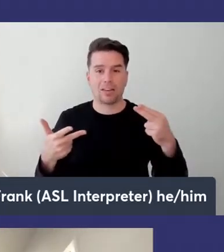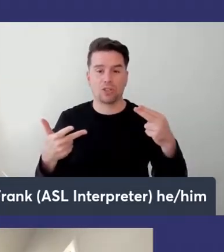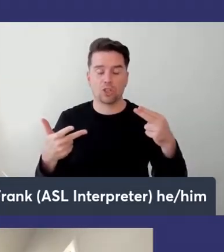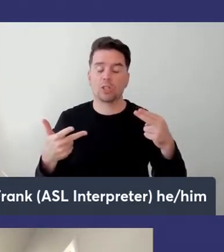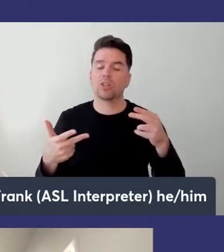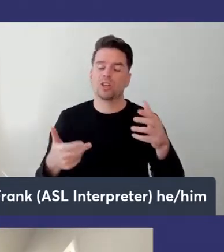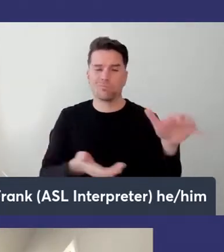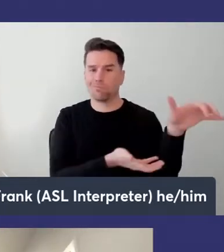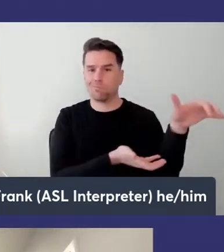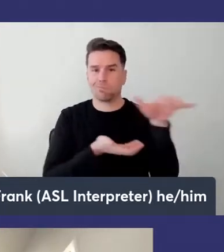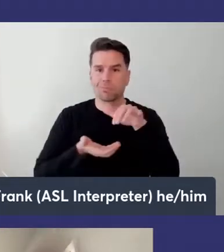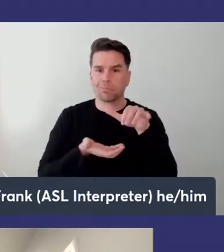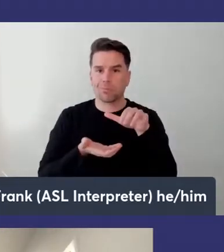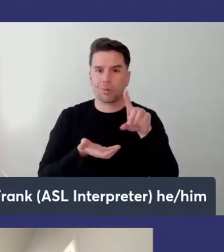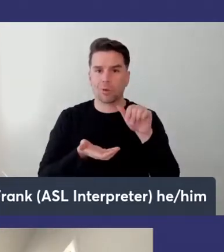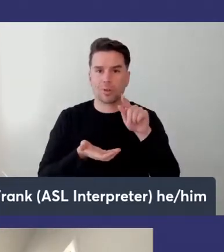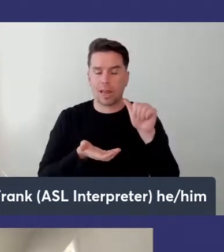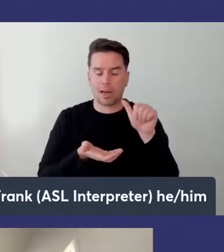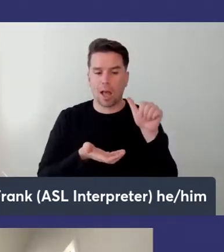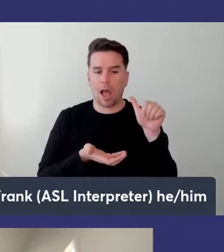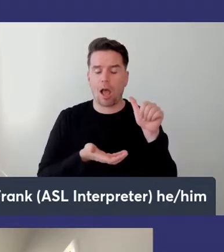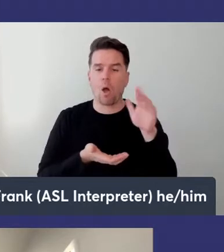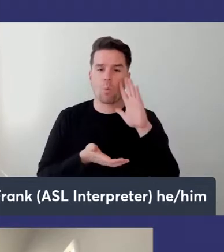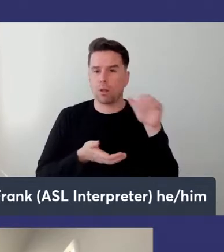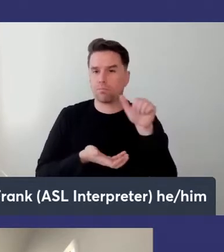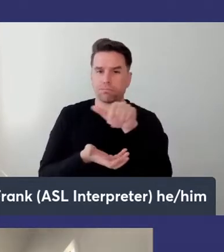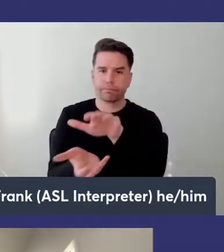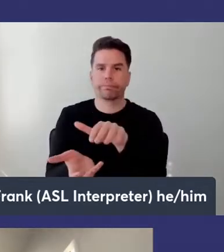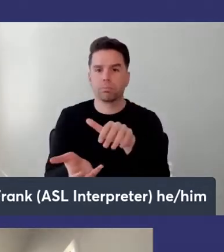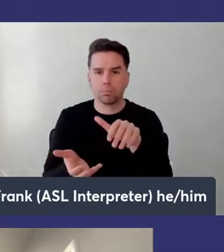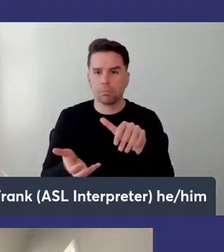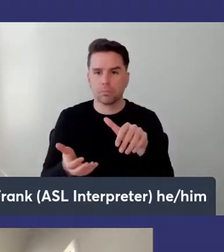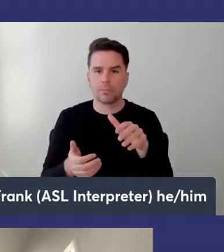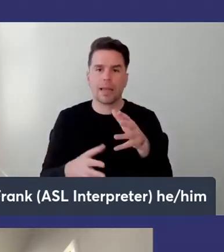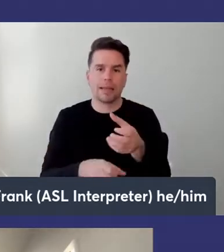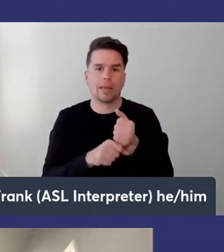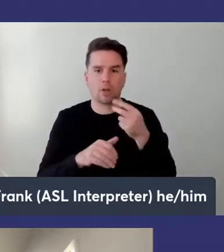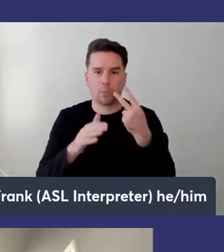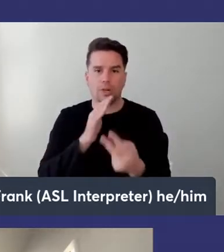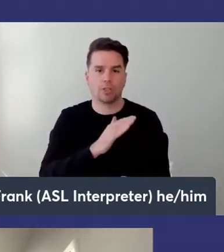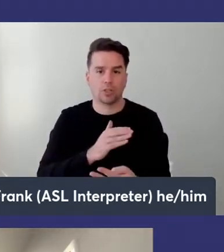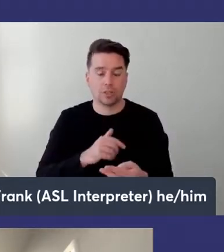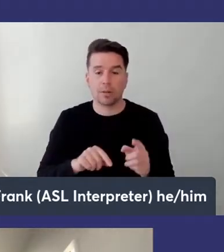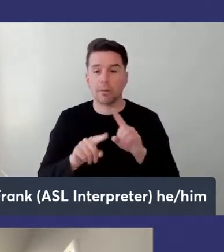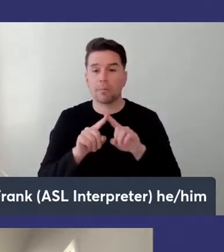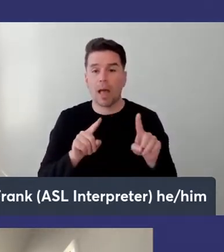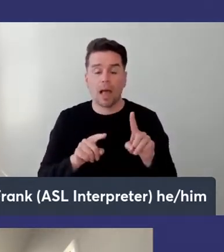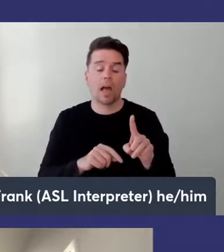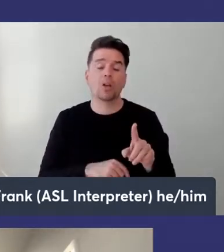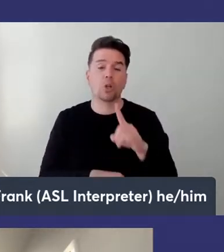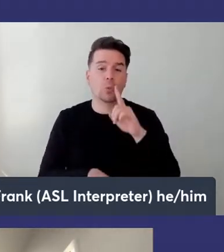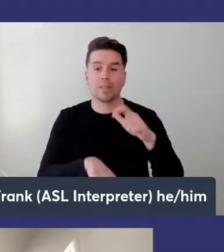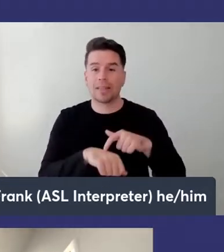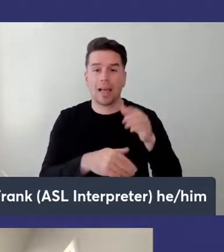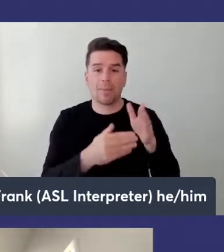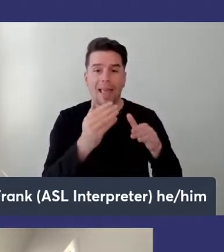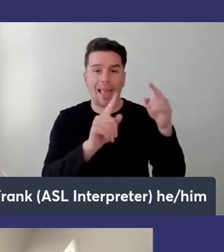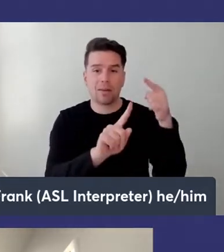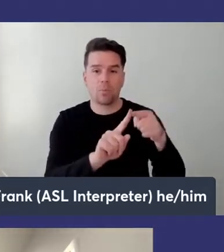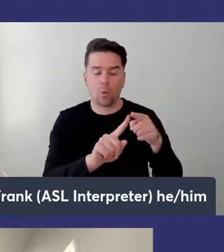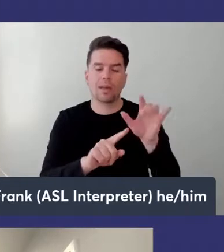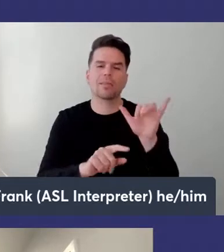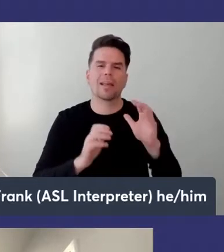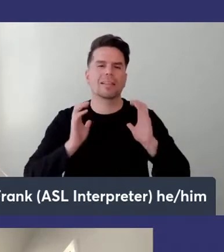of bad job runs, and you'll get your predictions back, right? But in the real-time endpoint, that's where like customers are kind